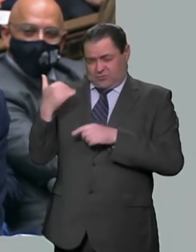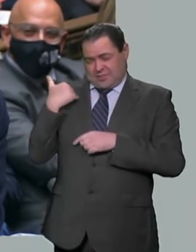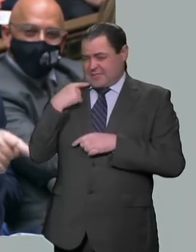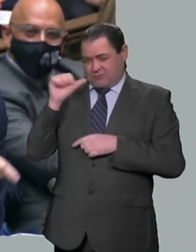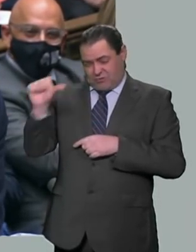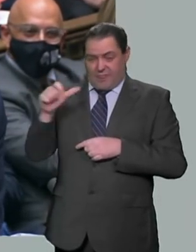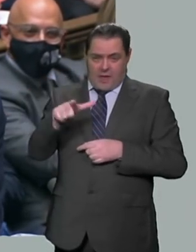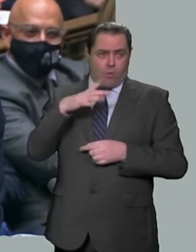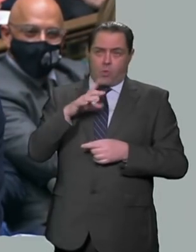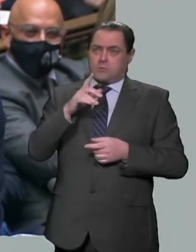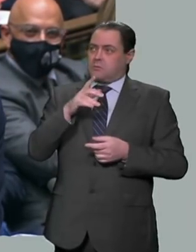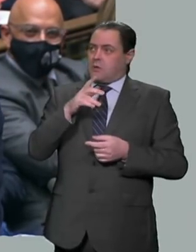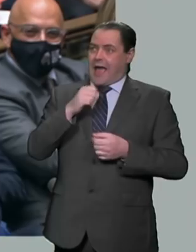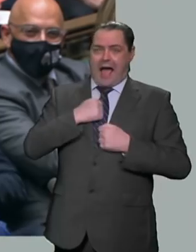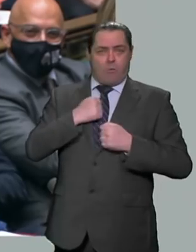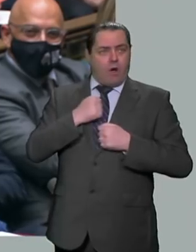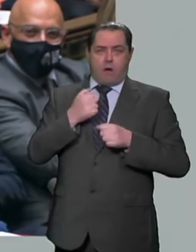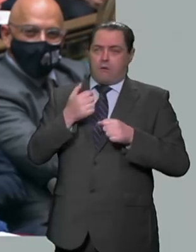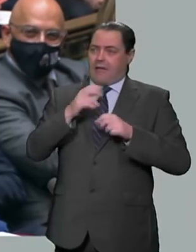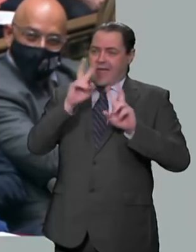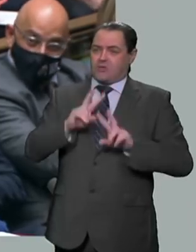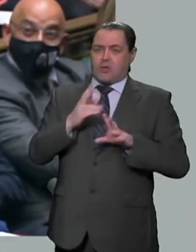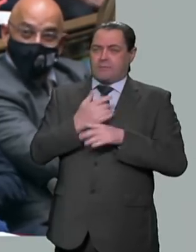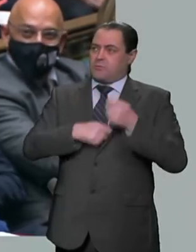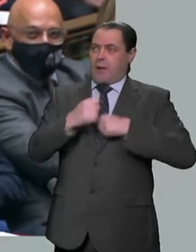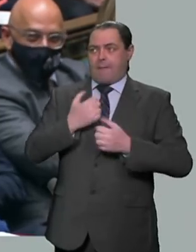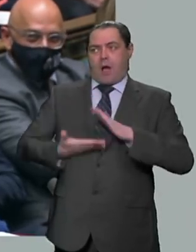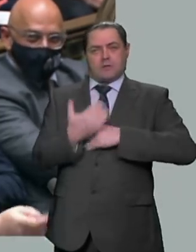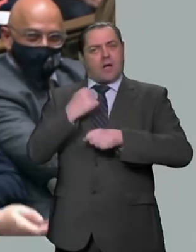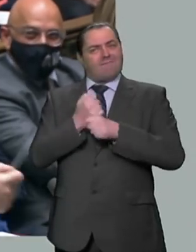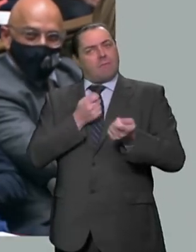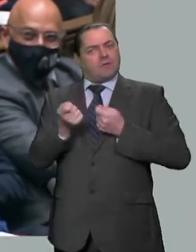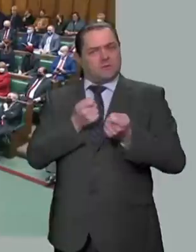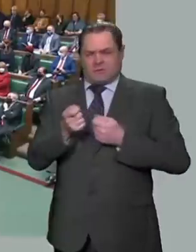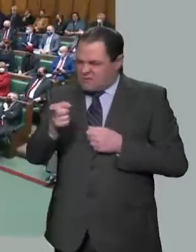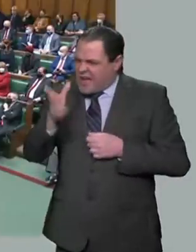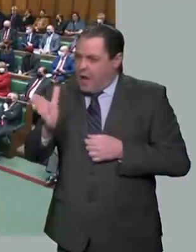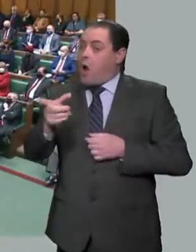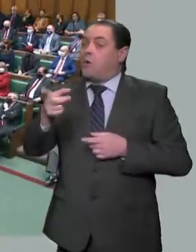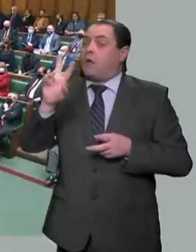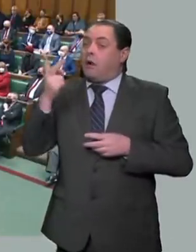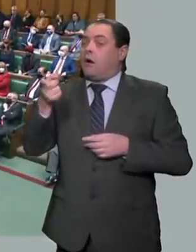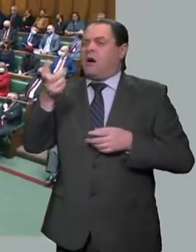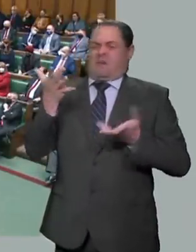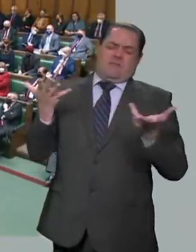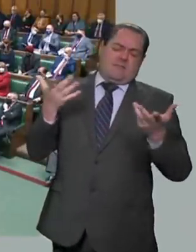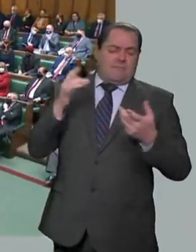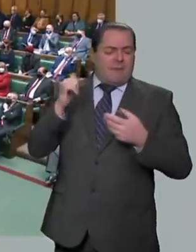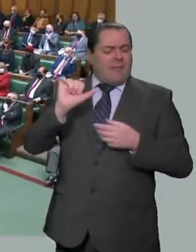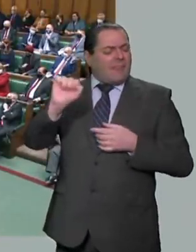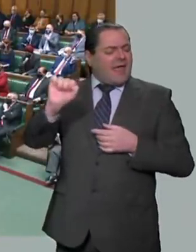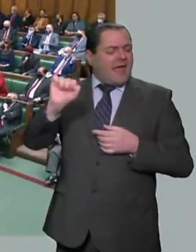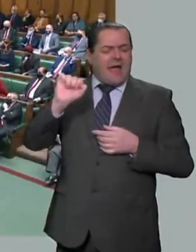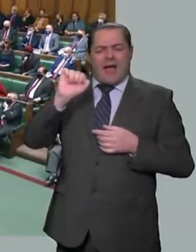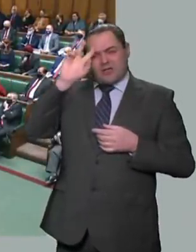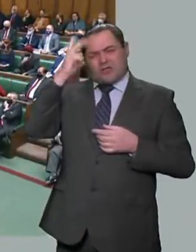is to nationalise our energy. Yes, it is. Is it? Well, maybe they've changed their minds now, but it was. Maybe they've had a second. Maybe they've had a third.